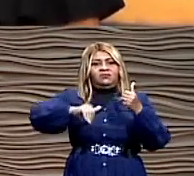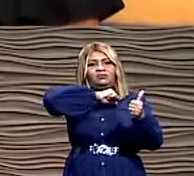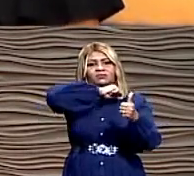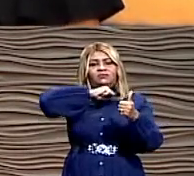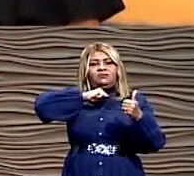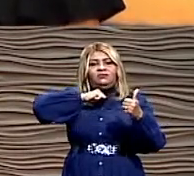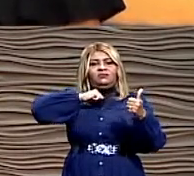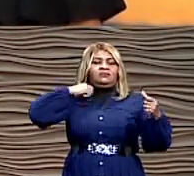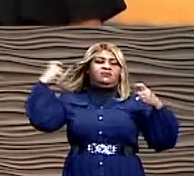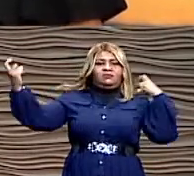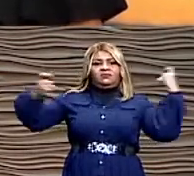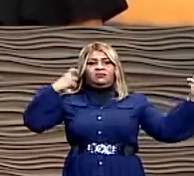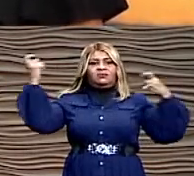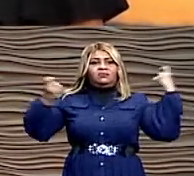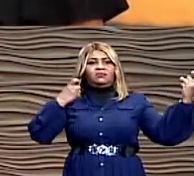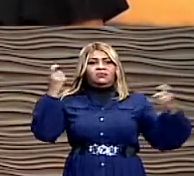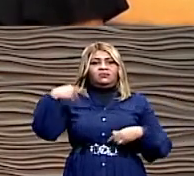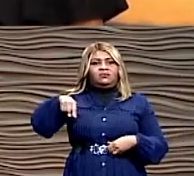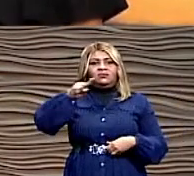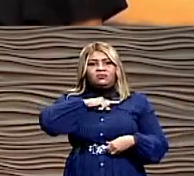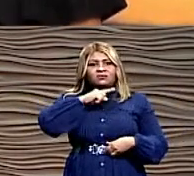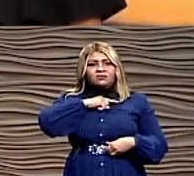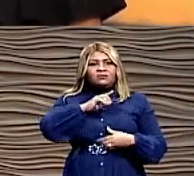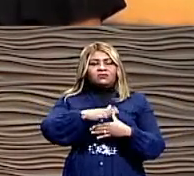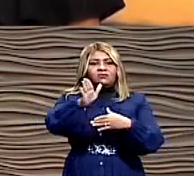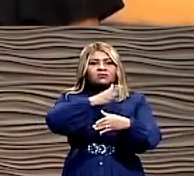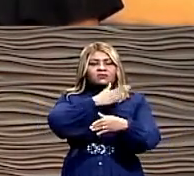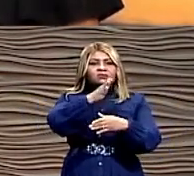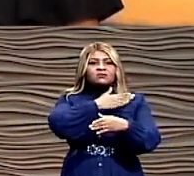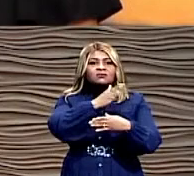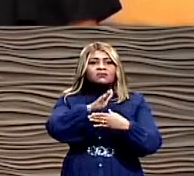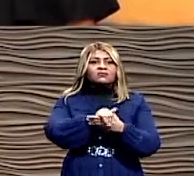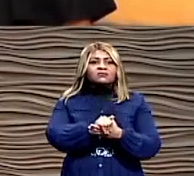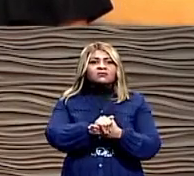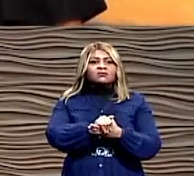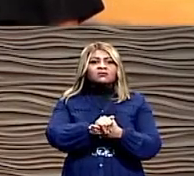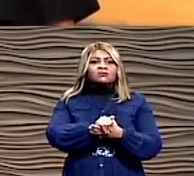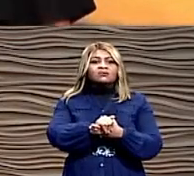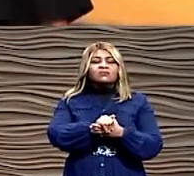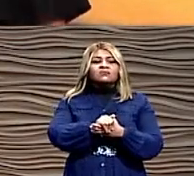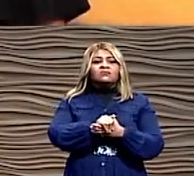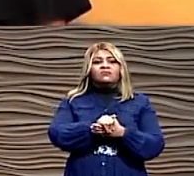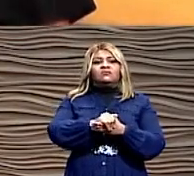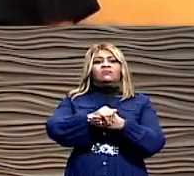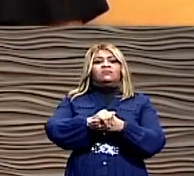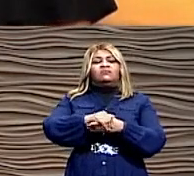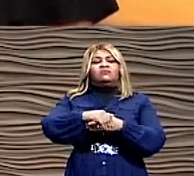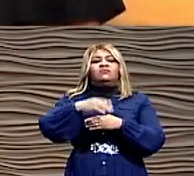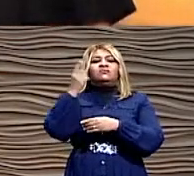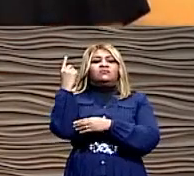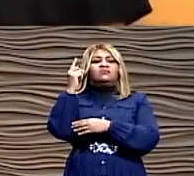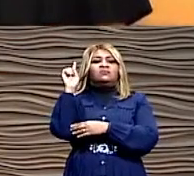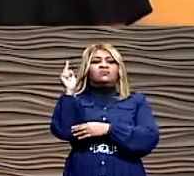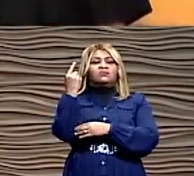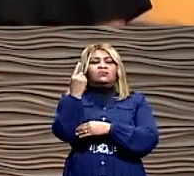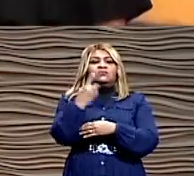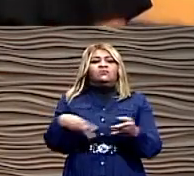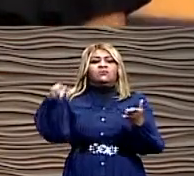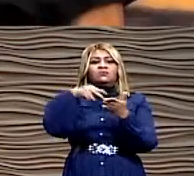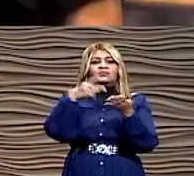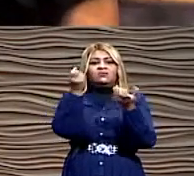going to render a song. All it says is go away, which means he is the only resurrected Savior.